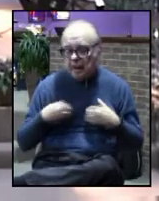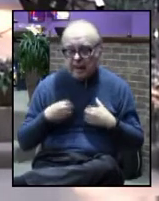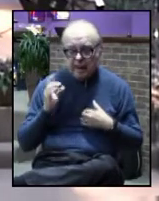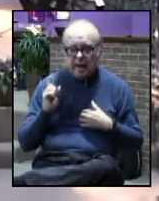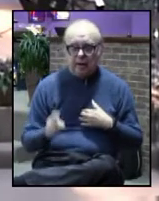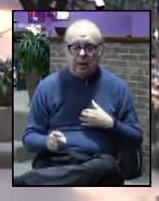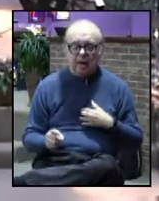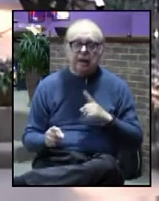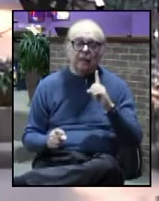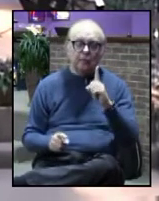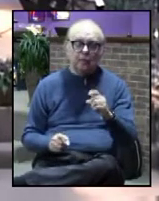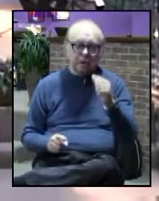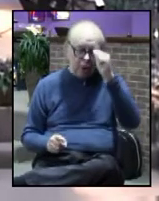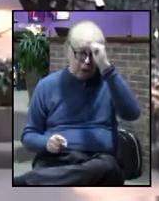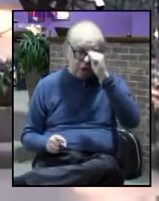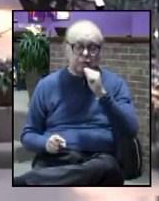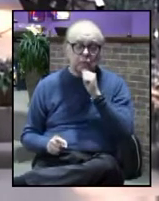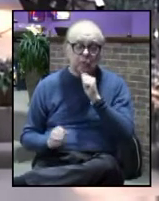have one adult.